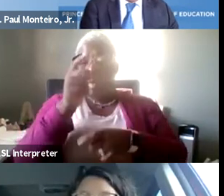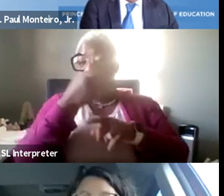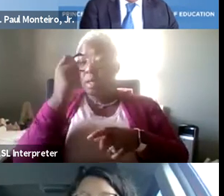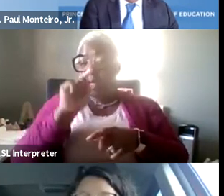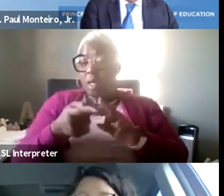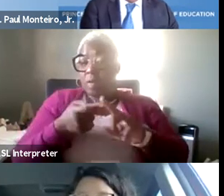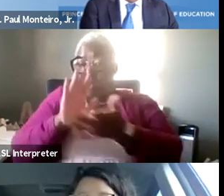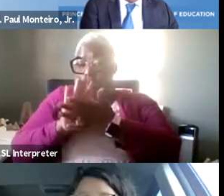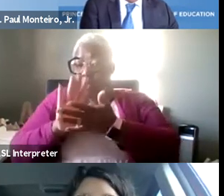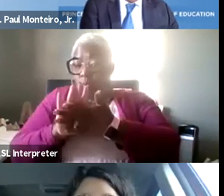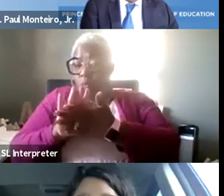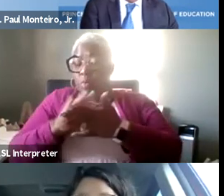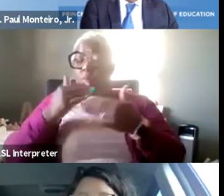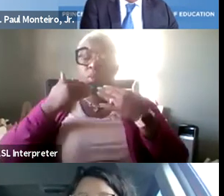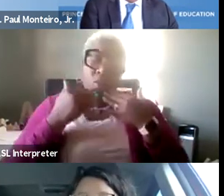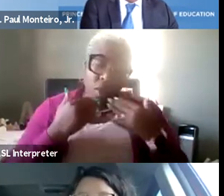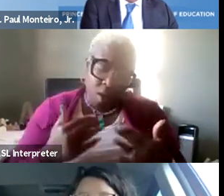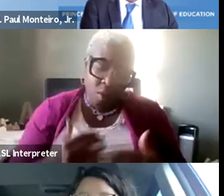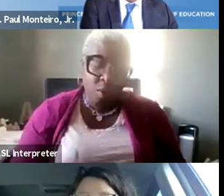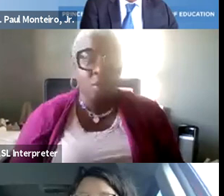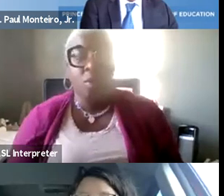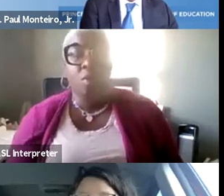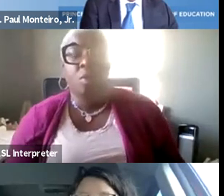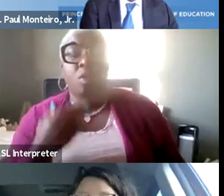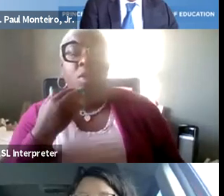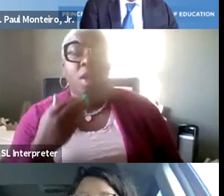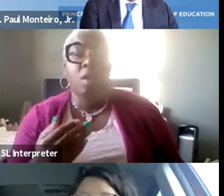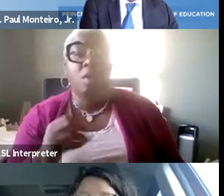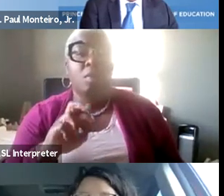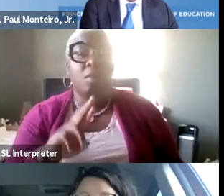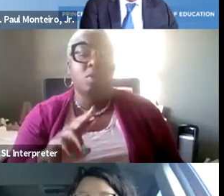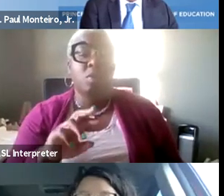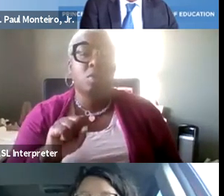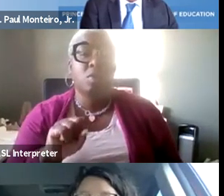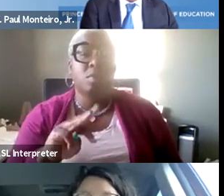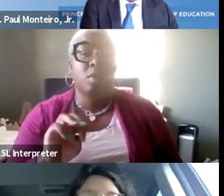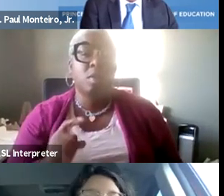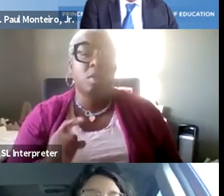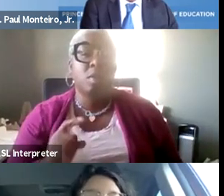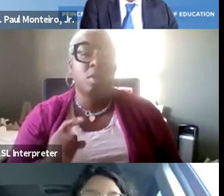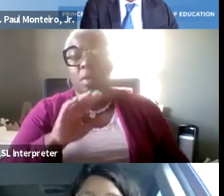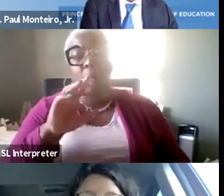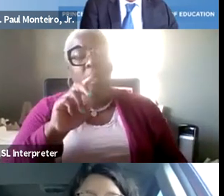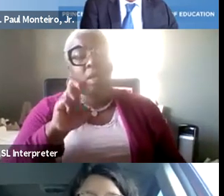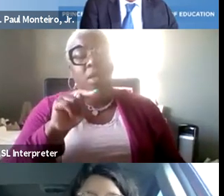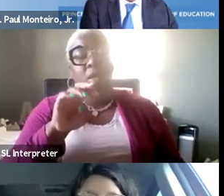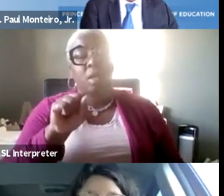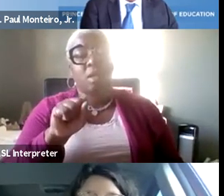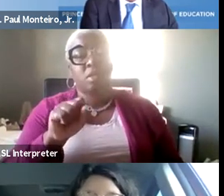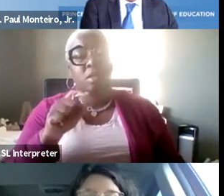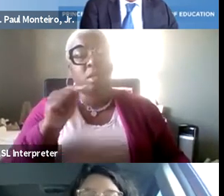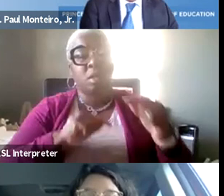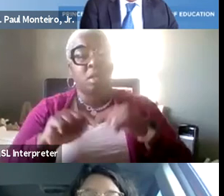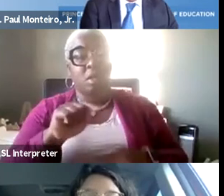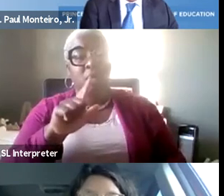Thank you. Thank you, Mr. Smith. Mr. Dennis. Next